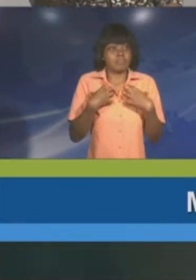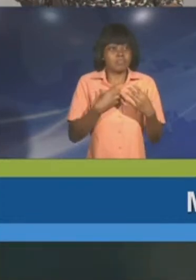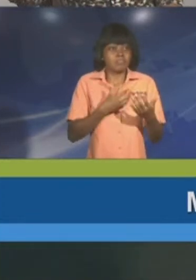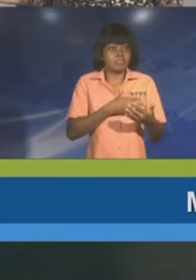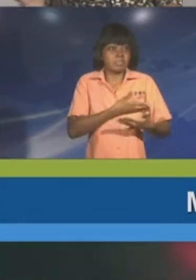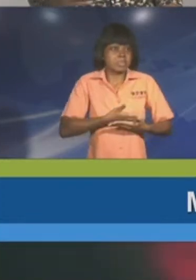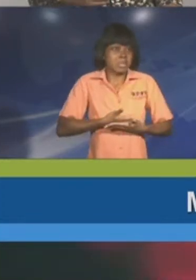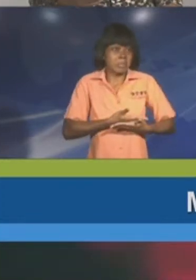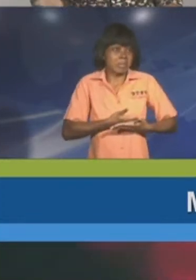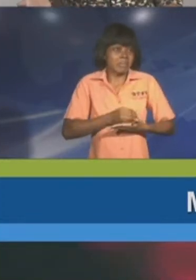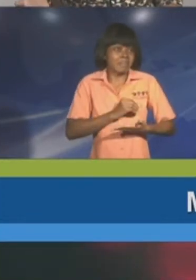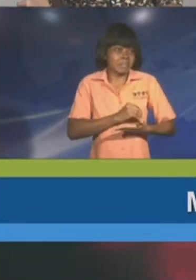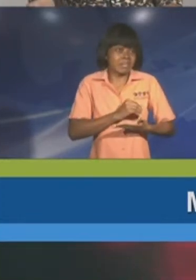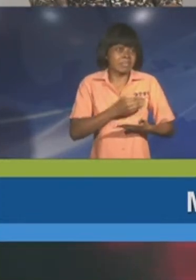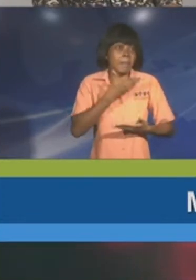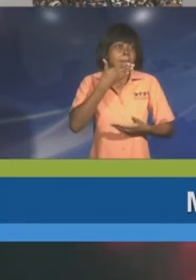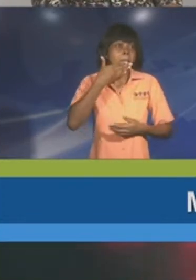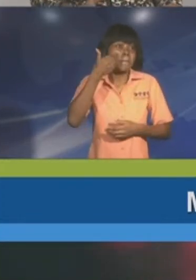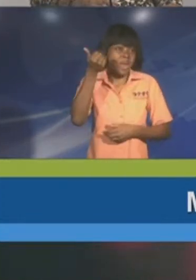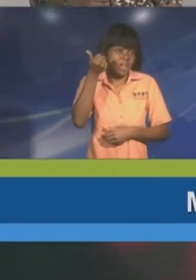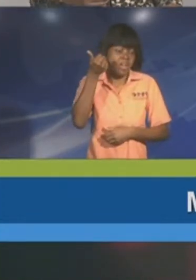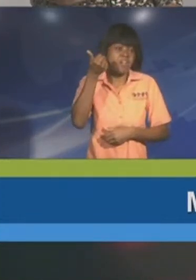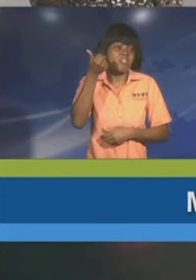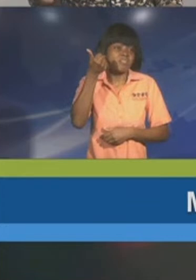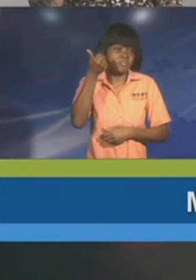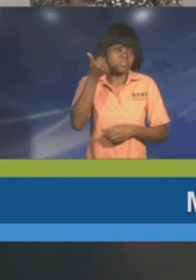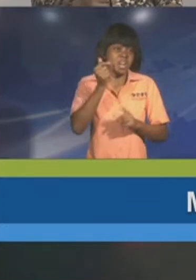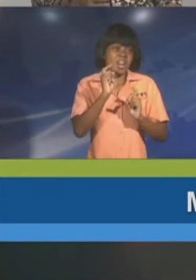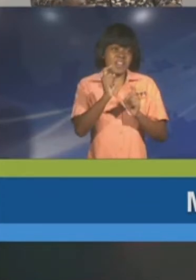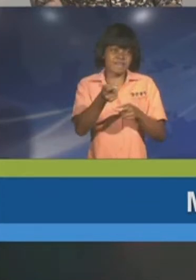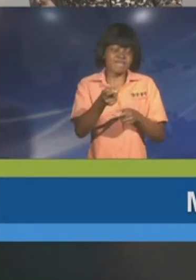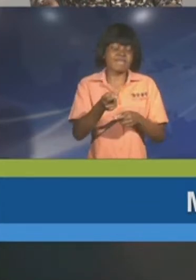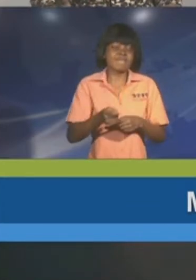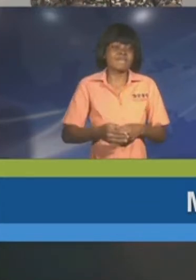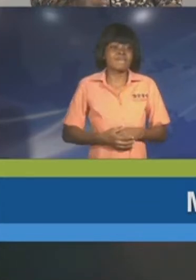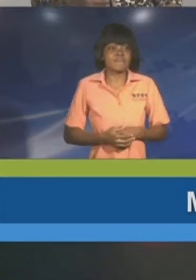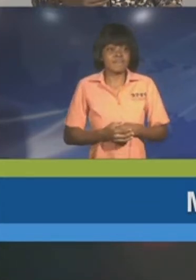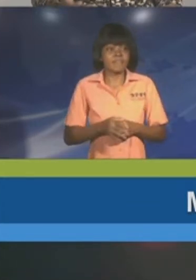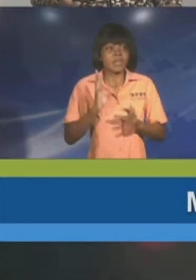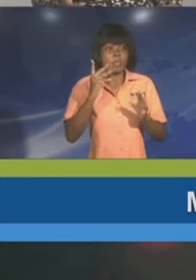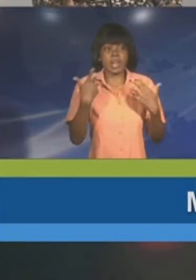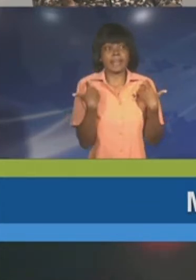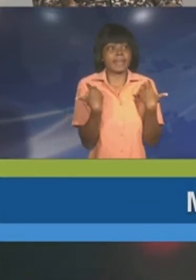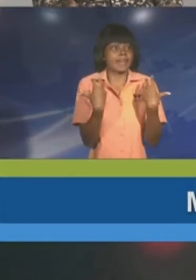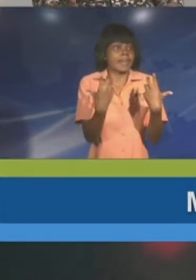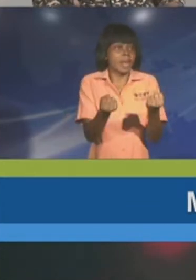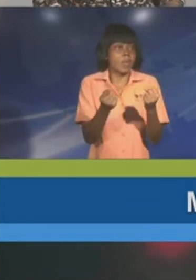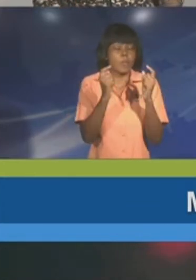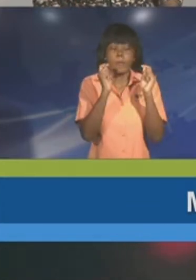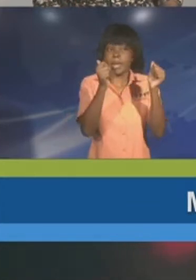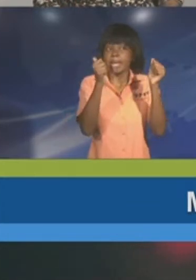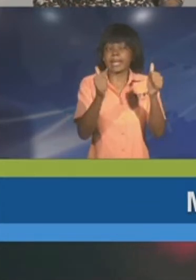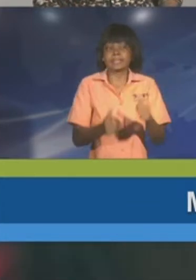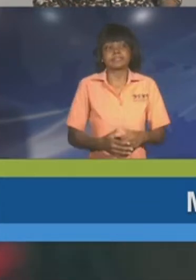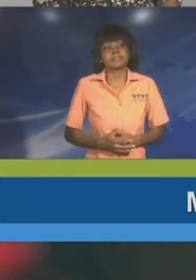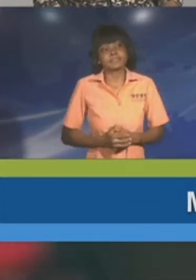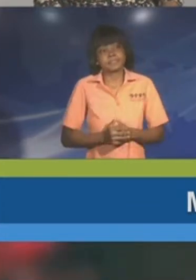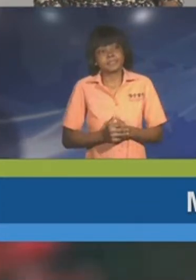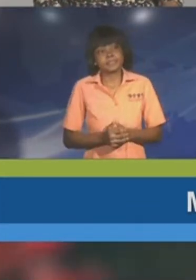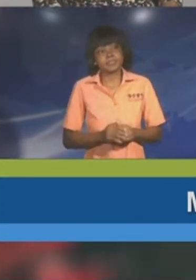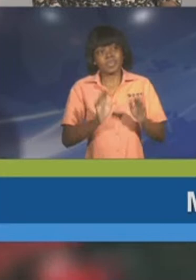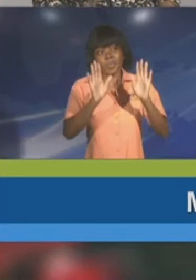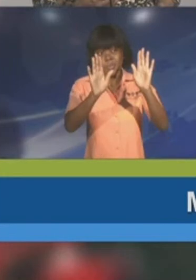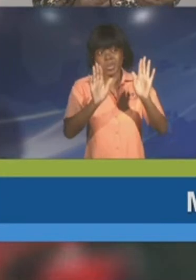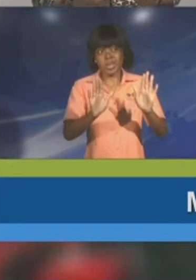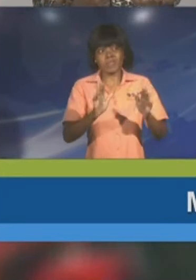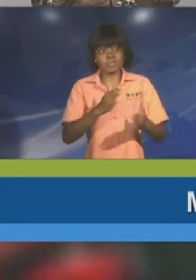So forget about everything else, just offer that breast milk and you have that child getting better in no time with all that wonderful antibodies. And of course, with